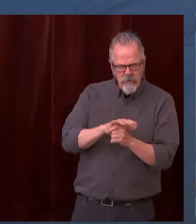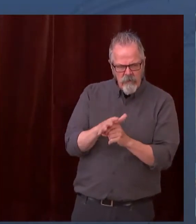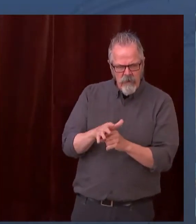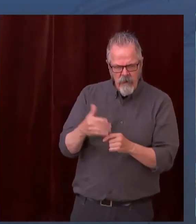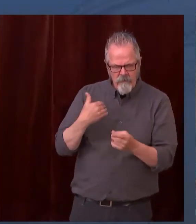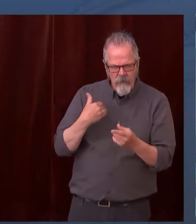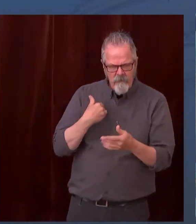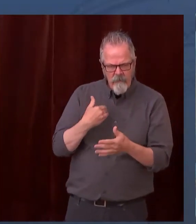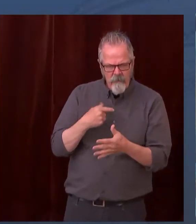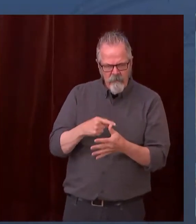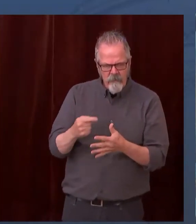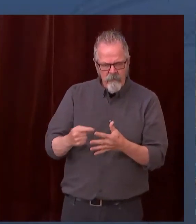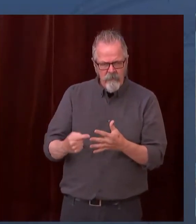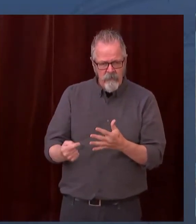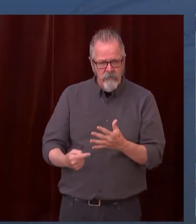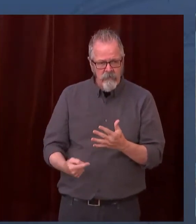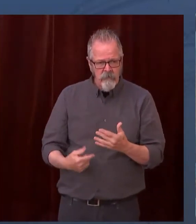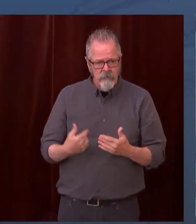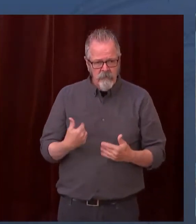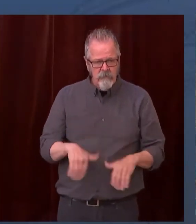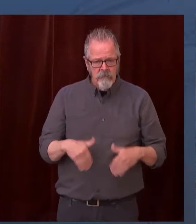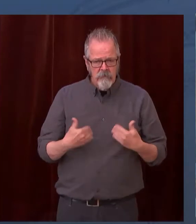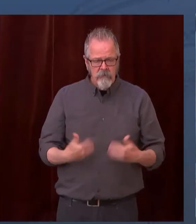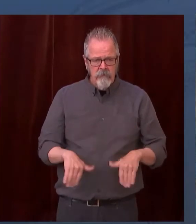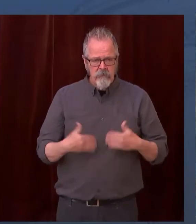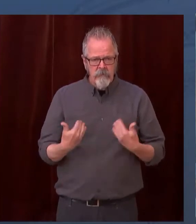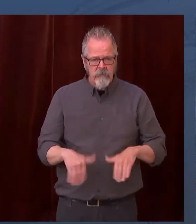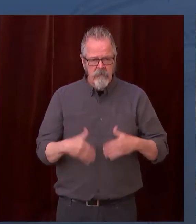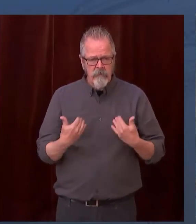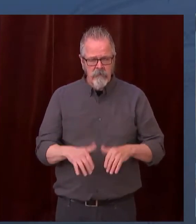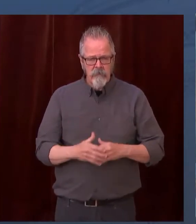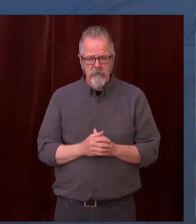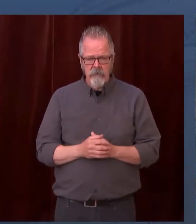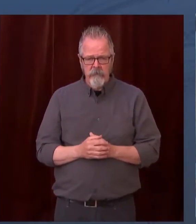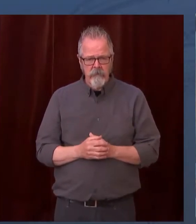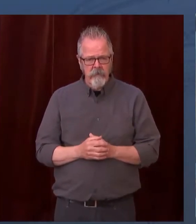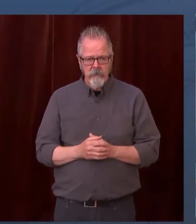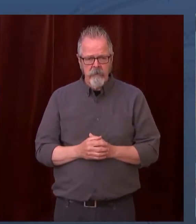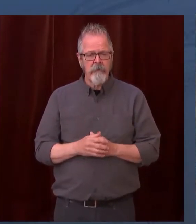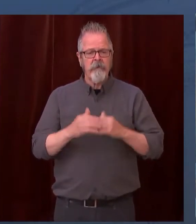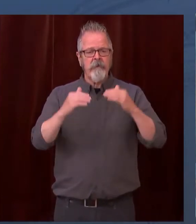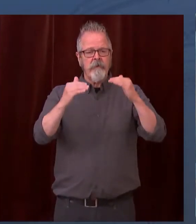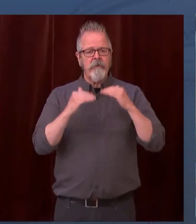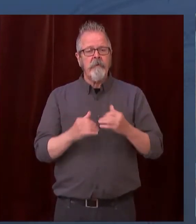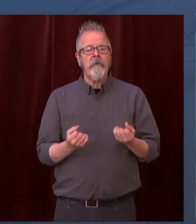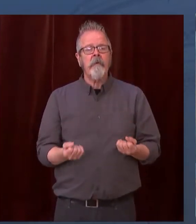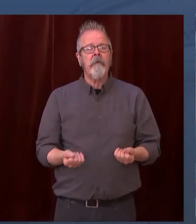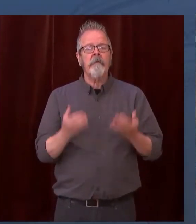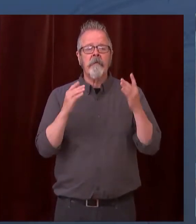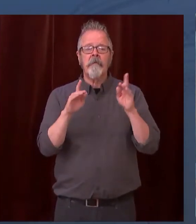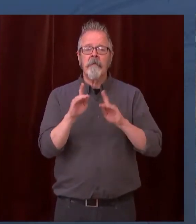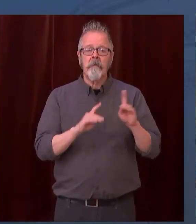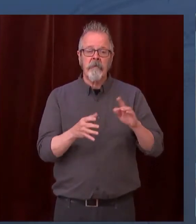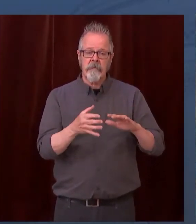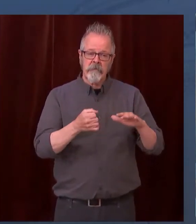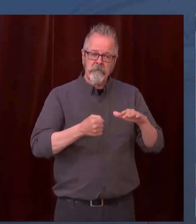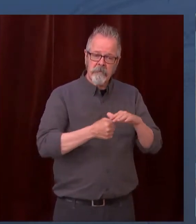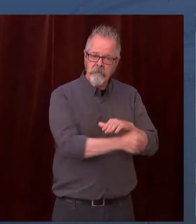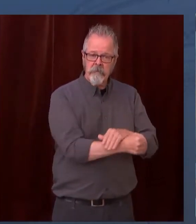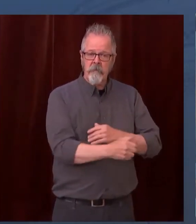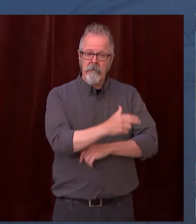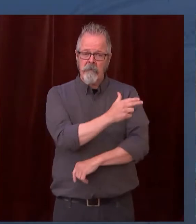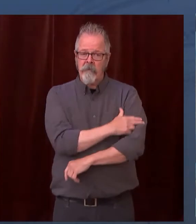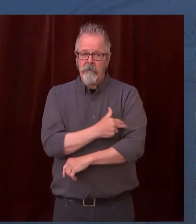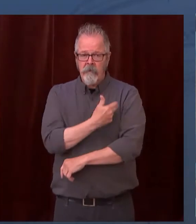And fourth, the number of COVID-19 patients admitted to the hospital has also increased over the past weeks from around 20